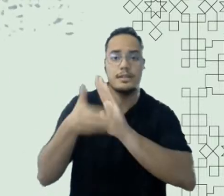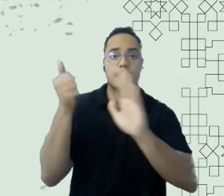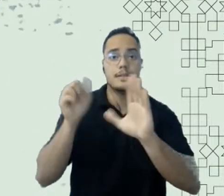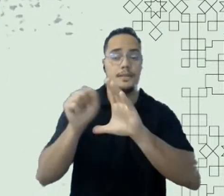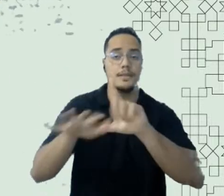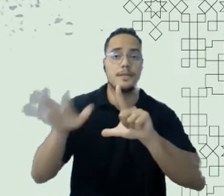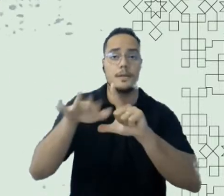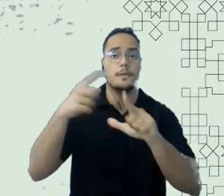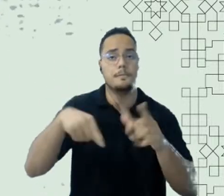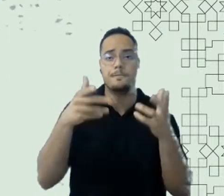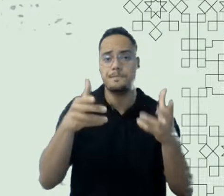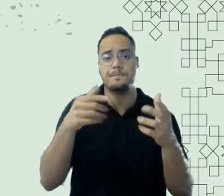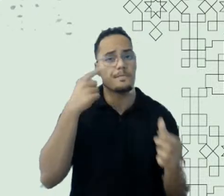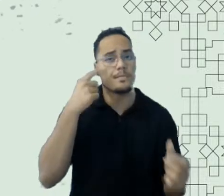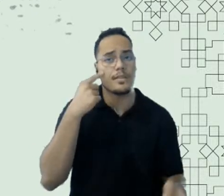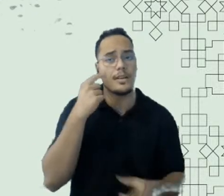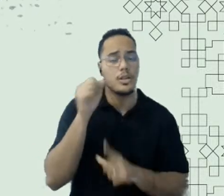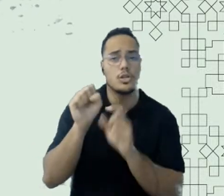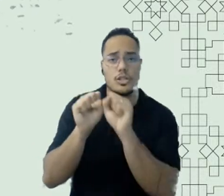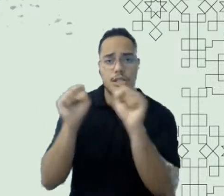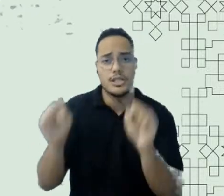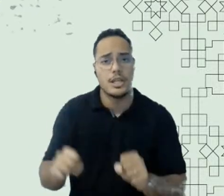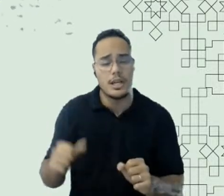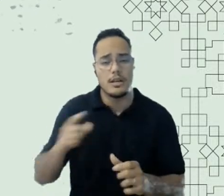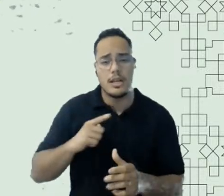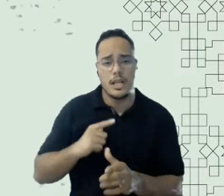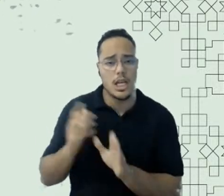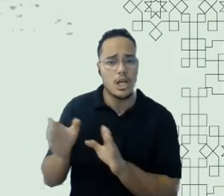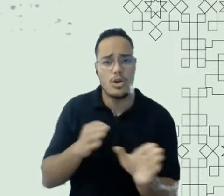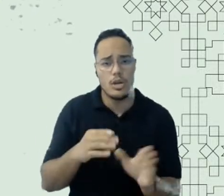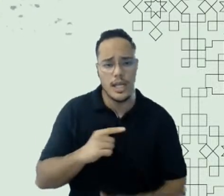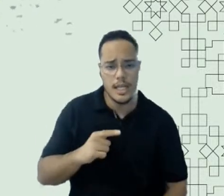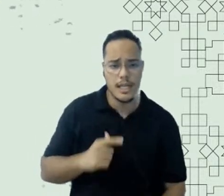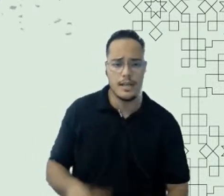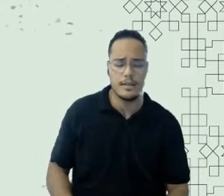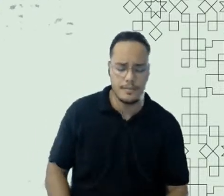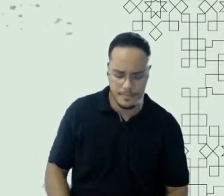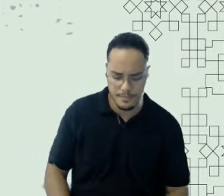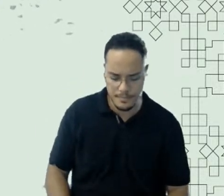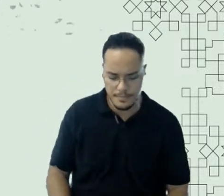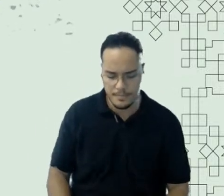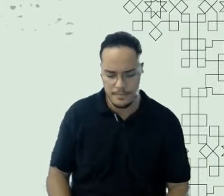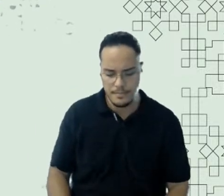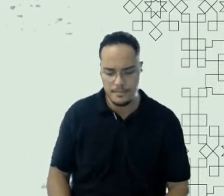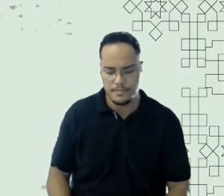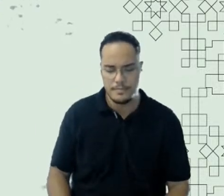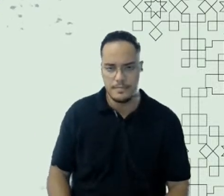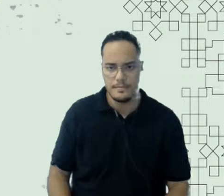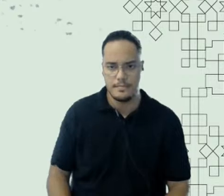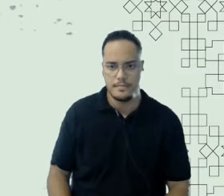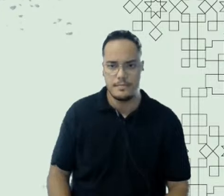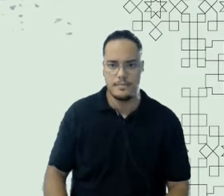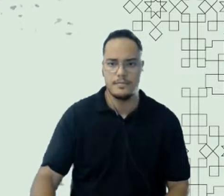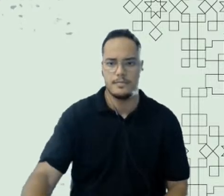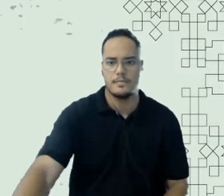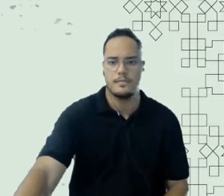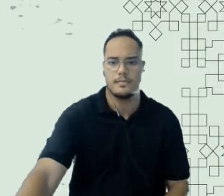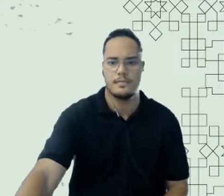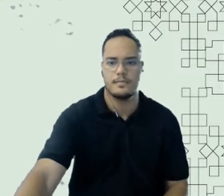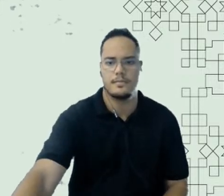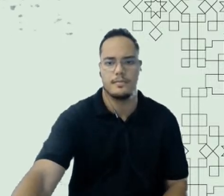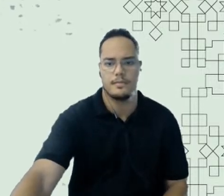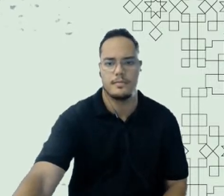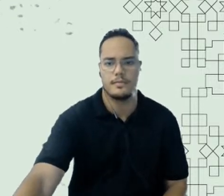increased significantly the number of removals by the users. And if it hasn't, whether